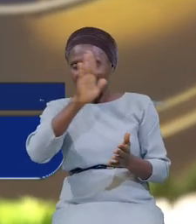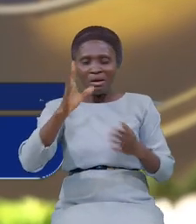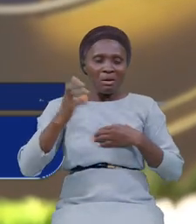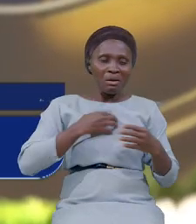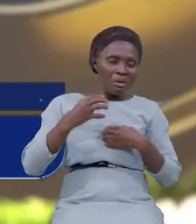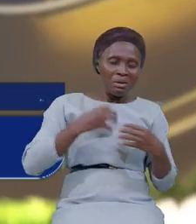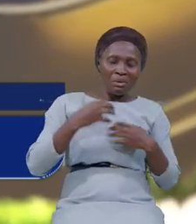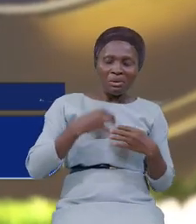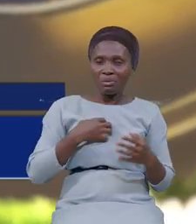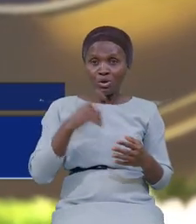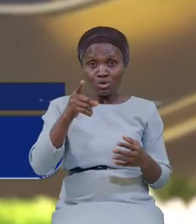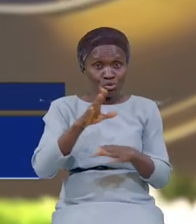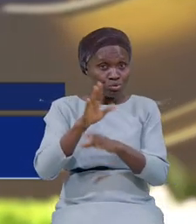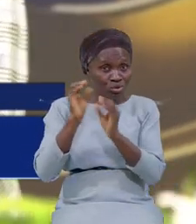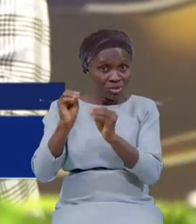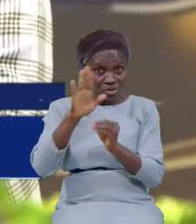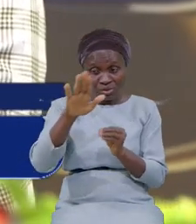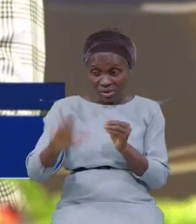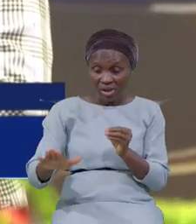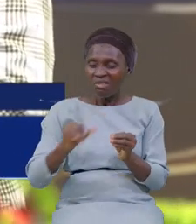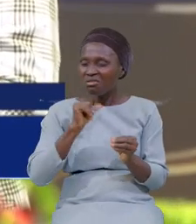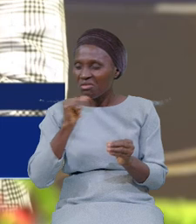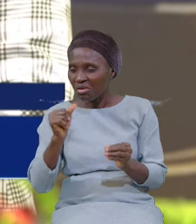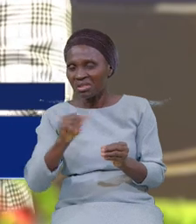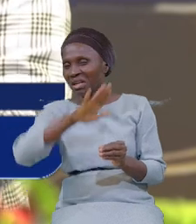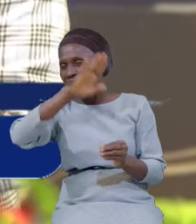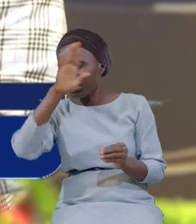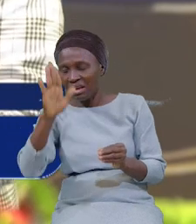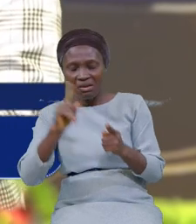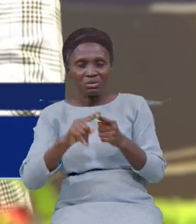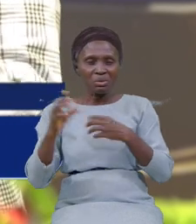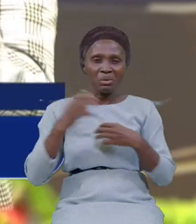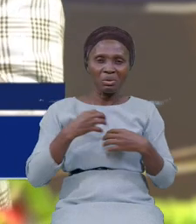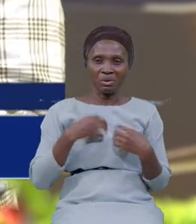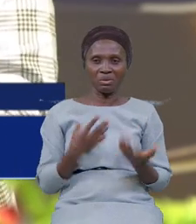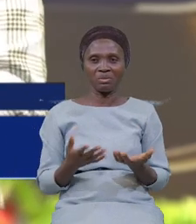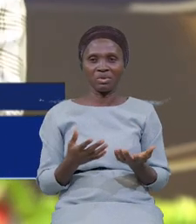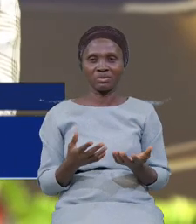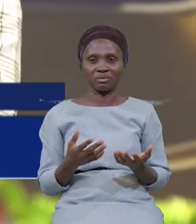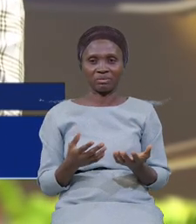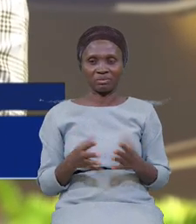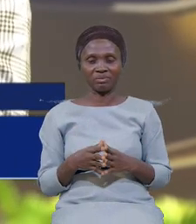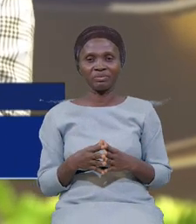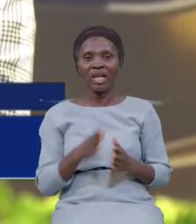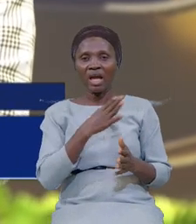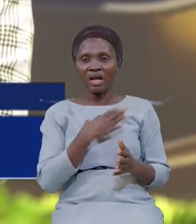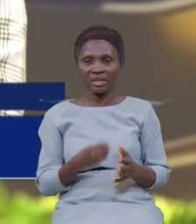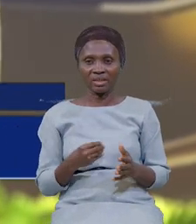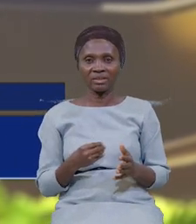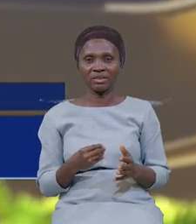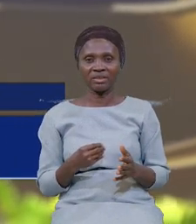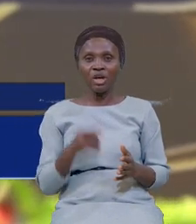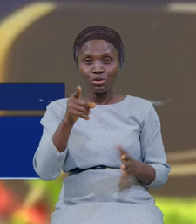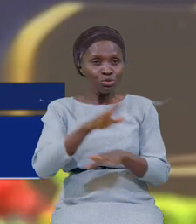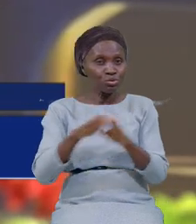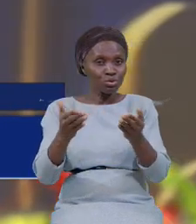to murmur, never to say, what kind of mother is this? I wish I'd been born by another mother.